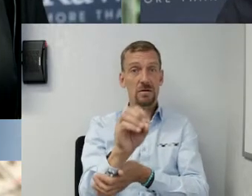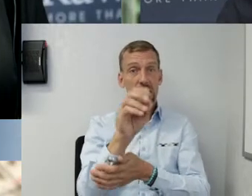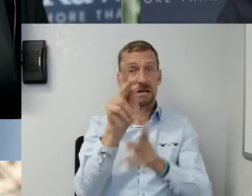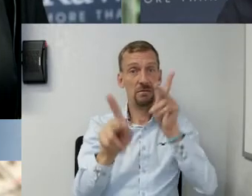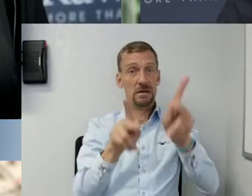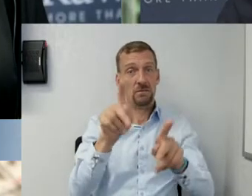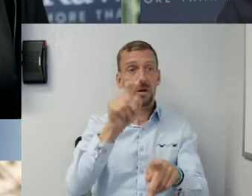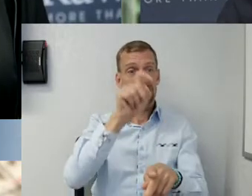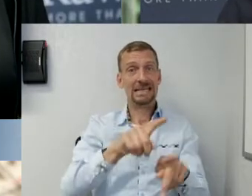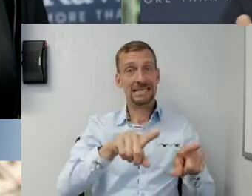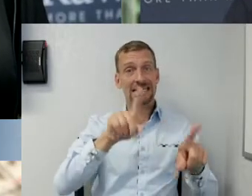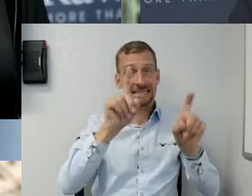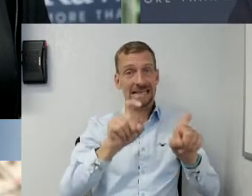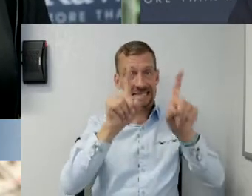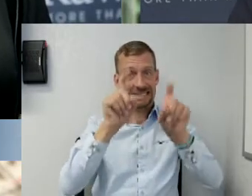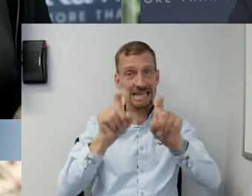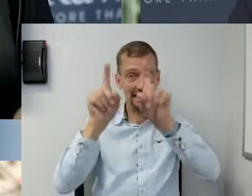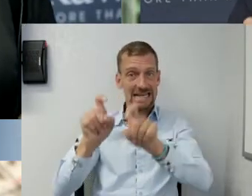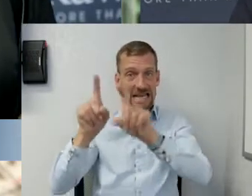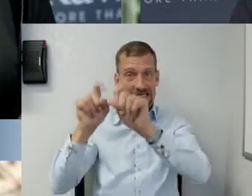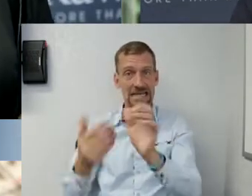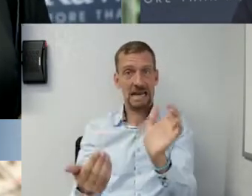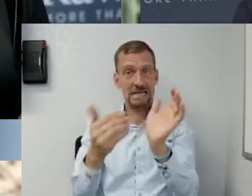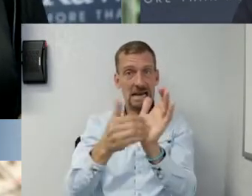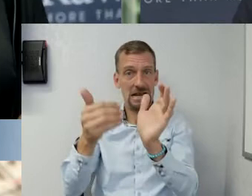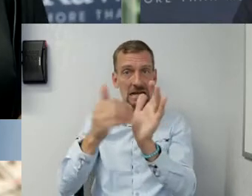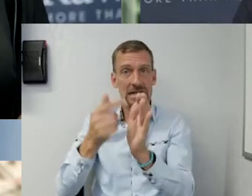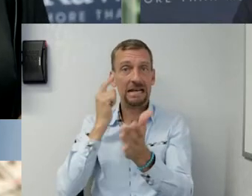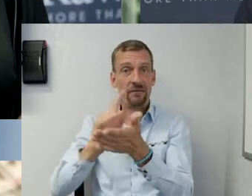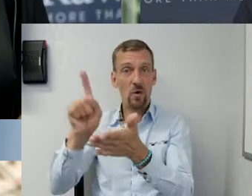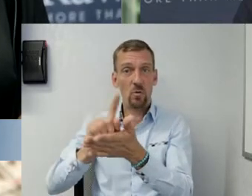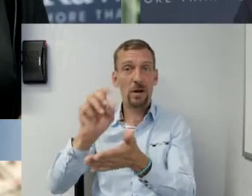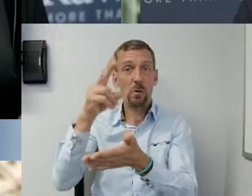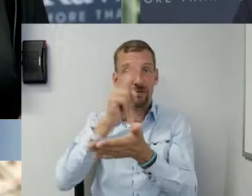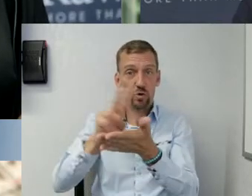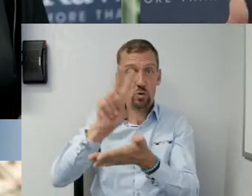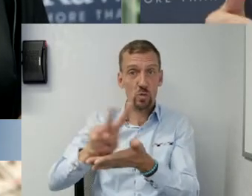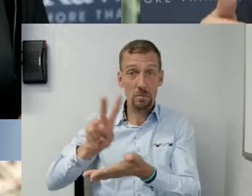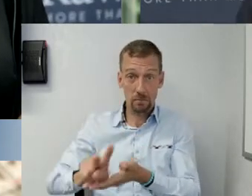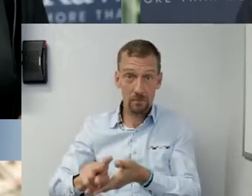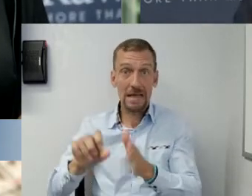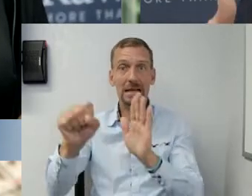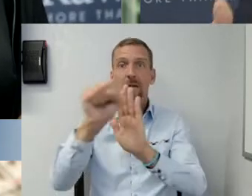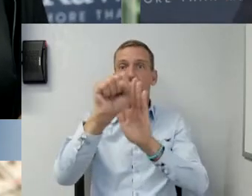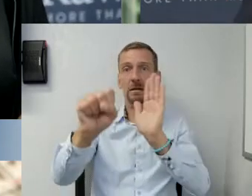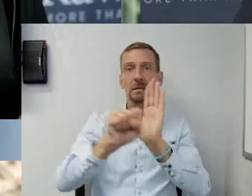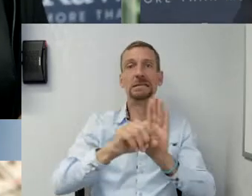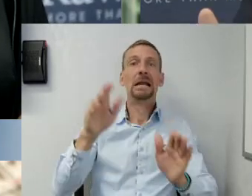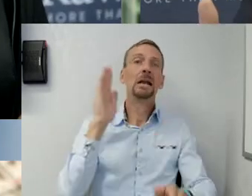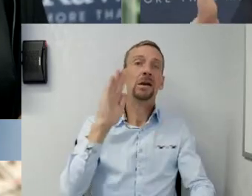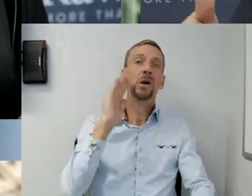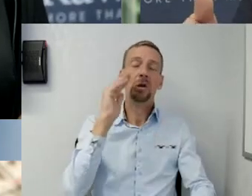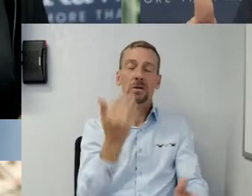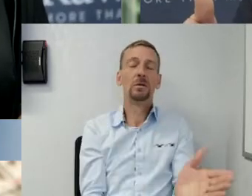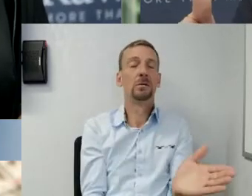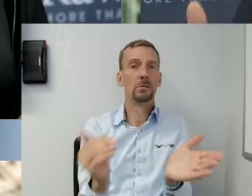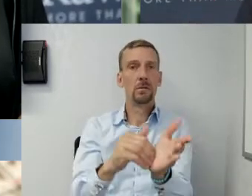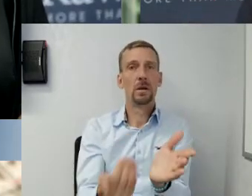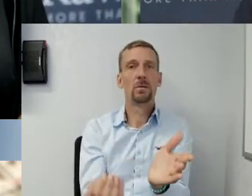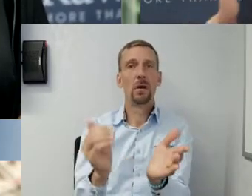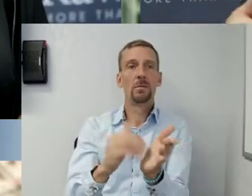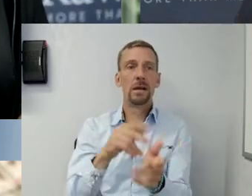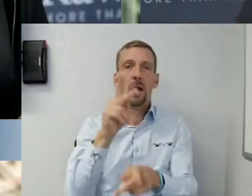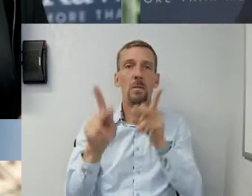to be retested. And so that's going to continue for some period of time, where the state's going to require this repeated retesting of